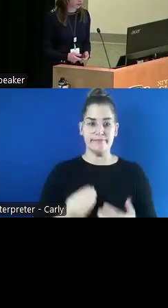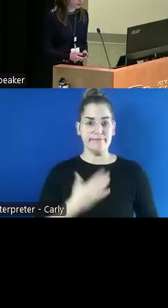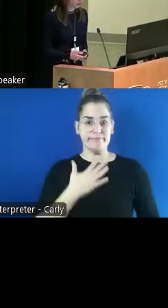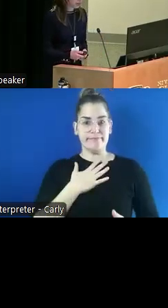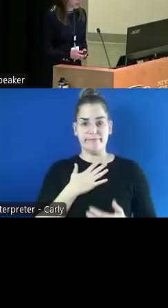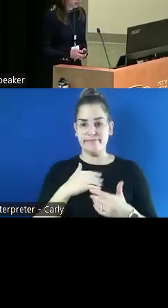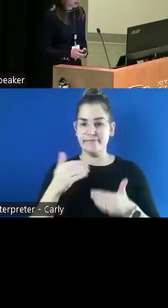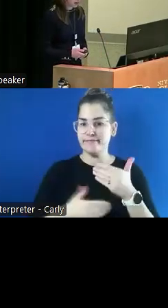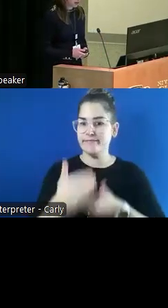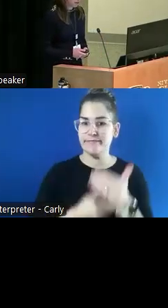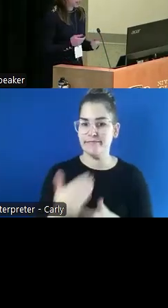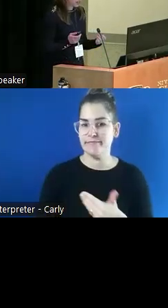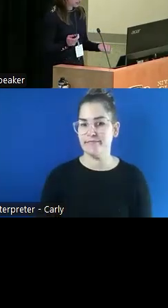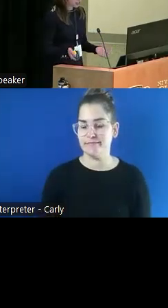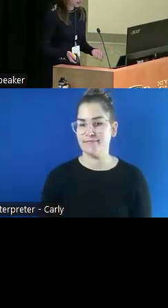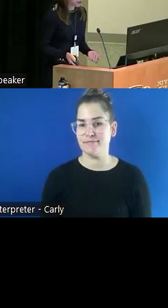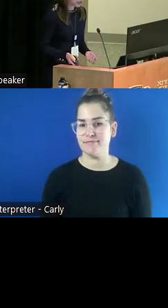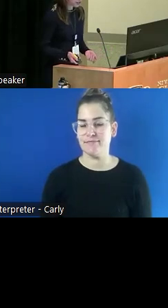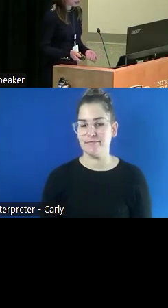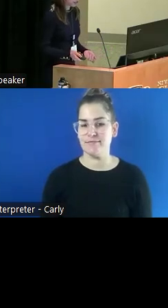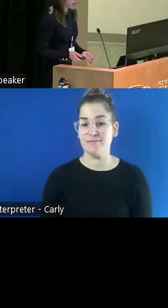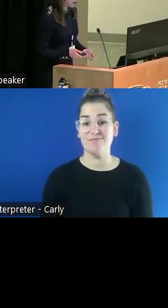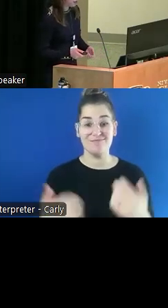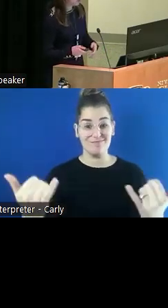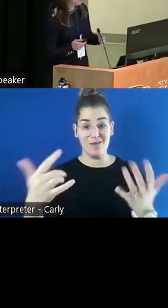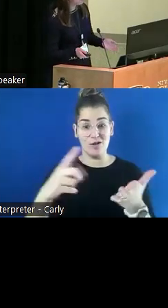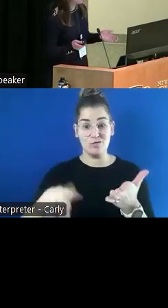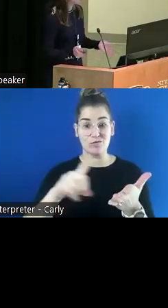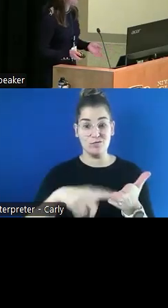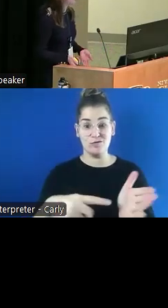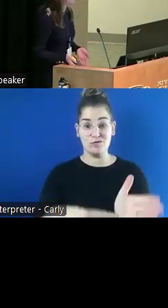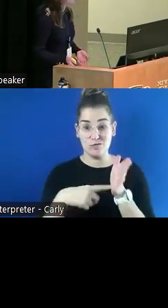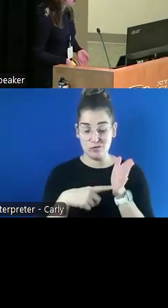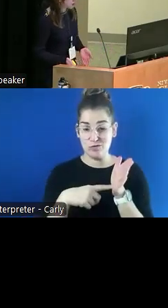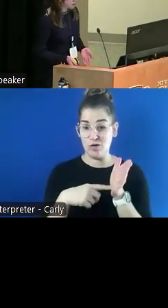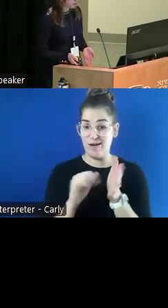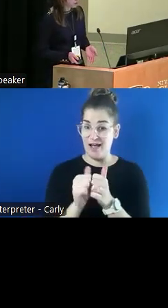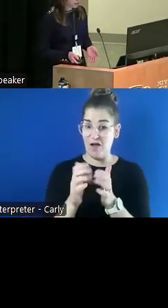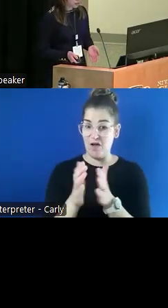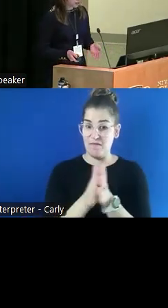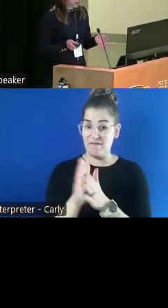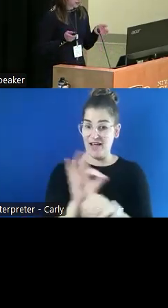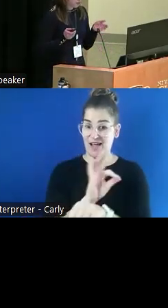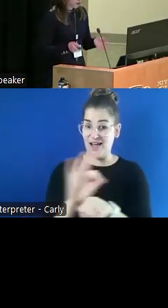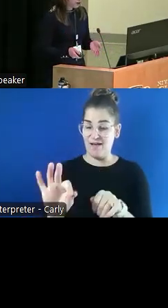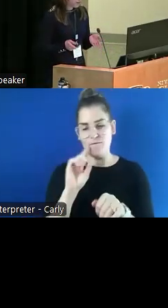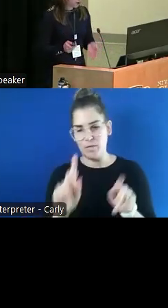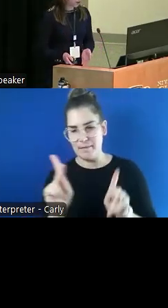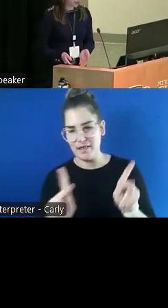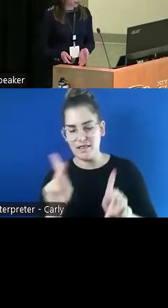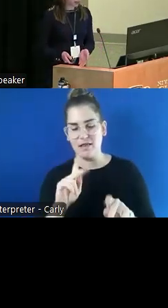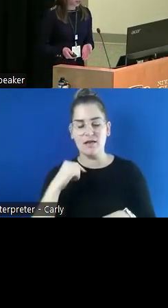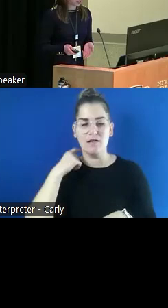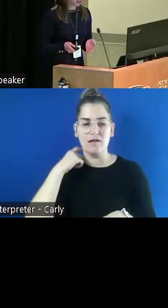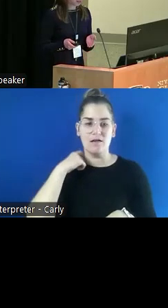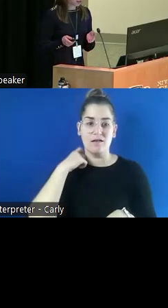life. Based on contemporary research of how the human motivation system works, the more